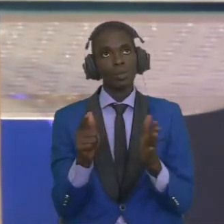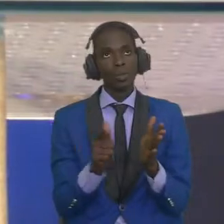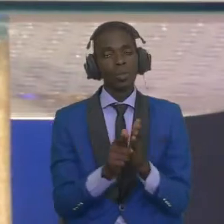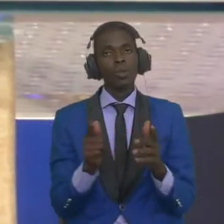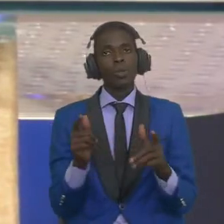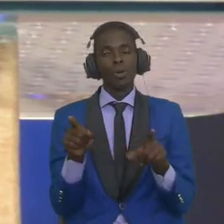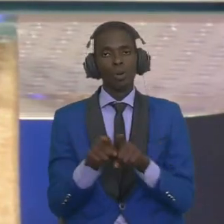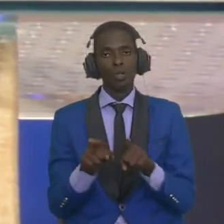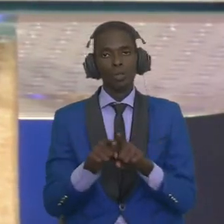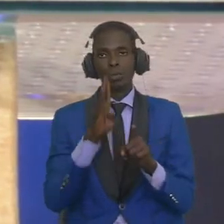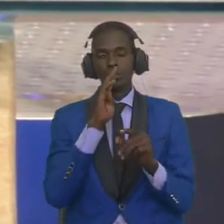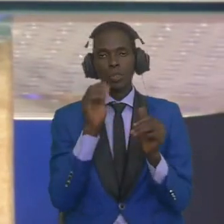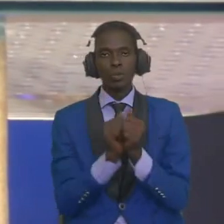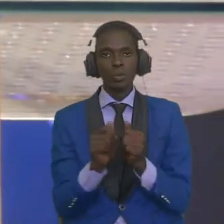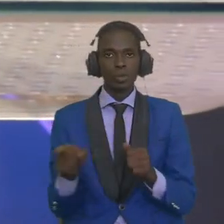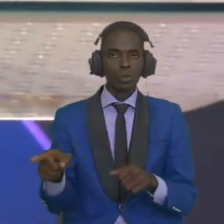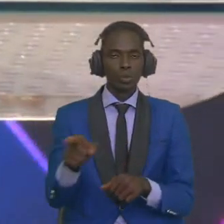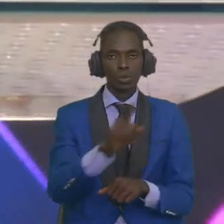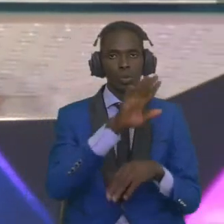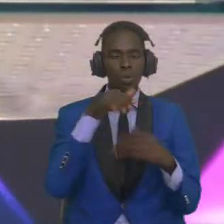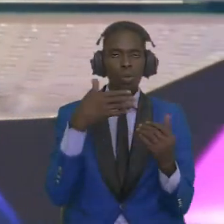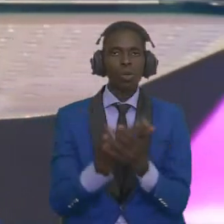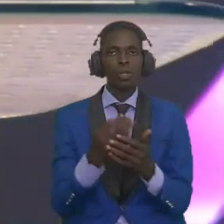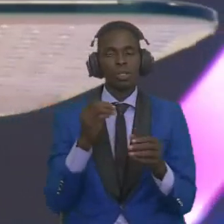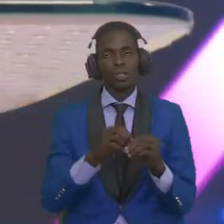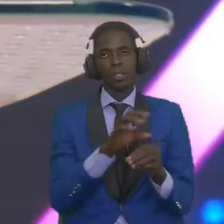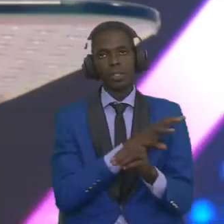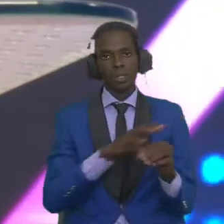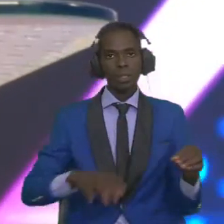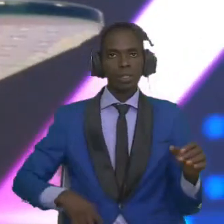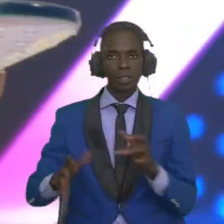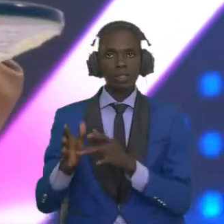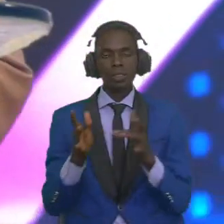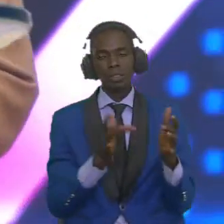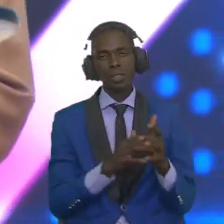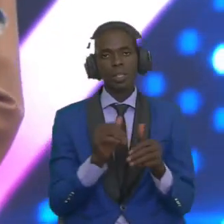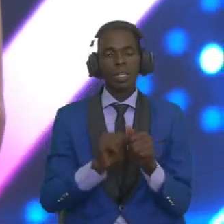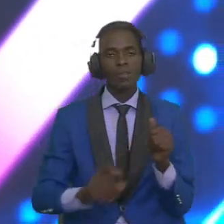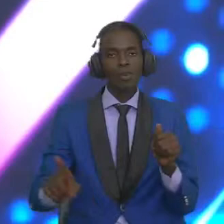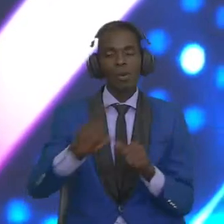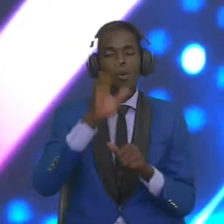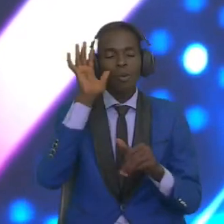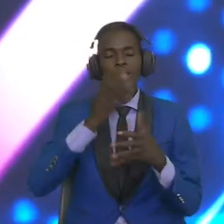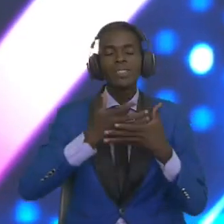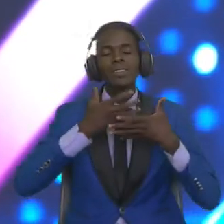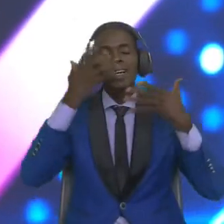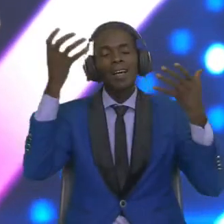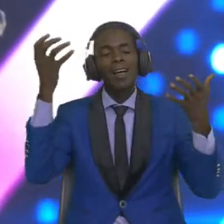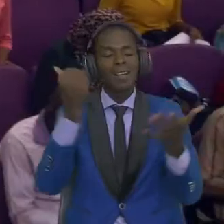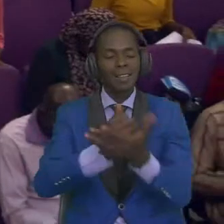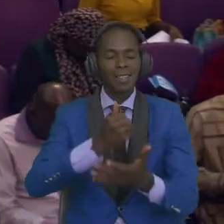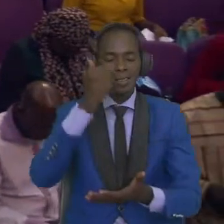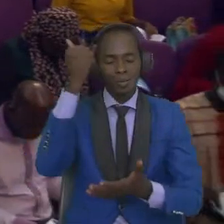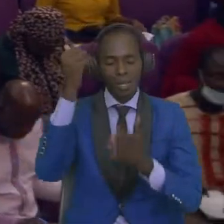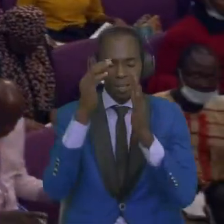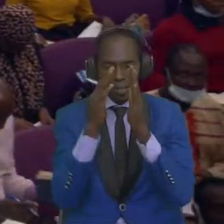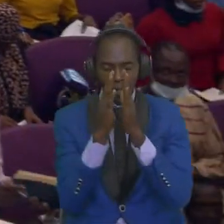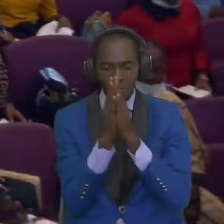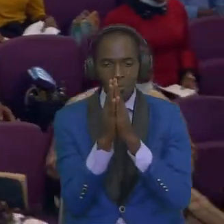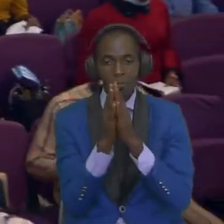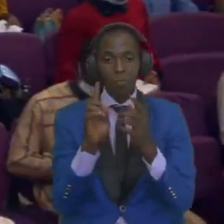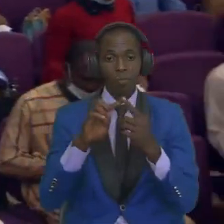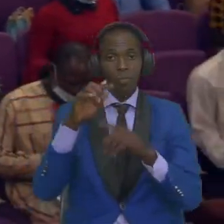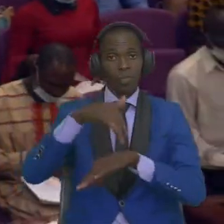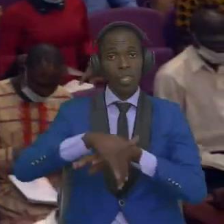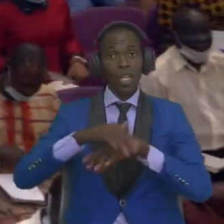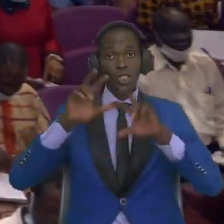you all in Christ Jesus. And everybody will say, amen. Amen.